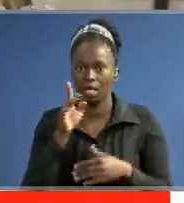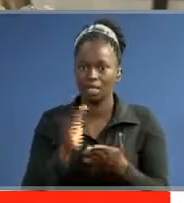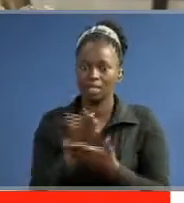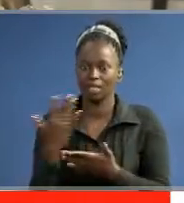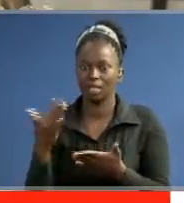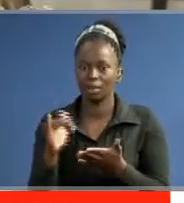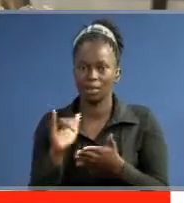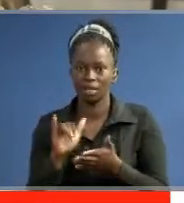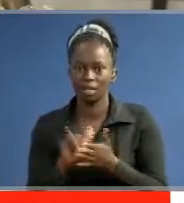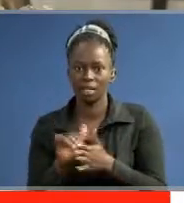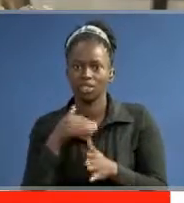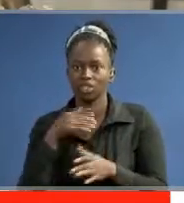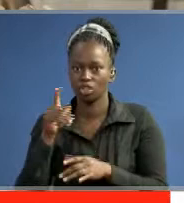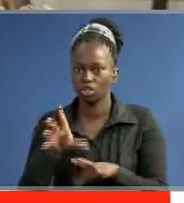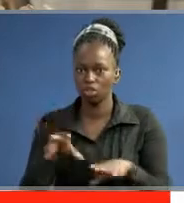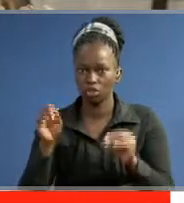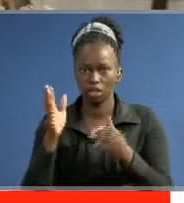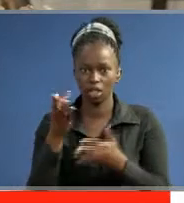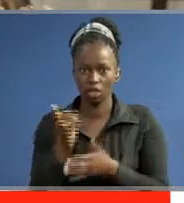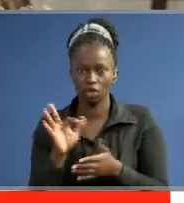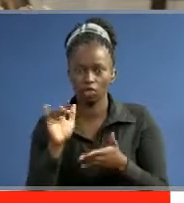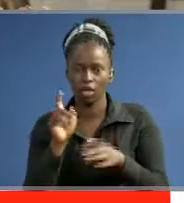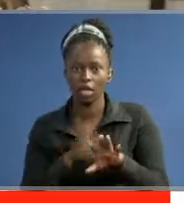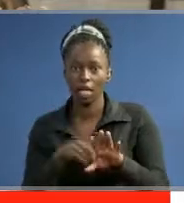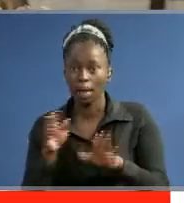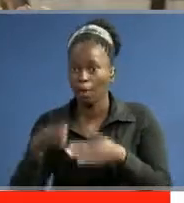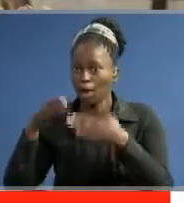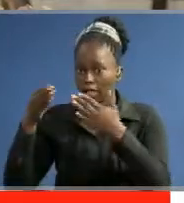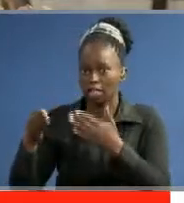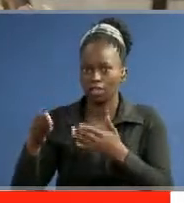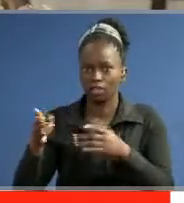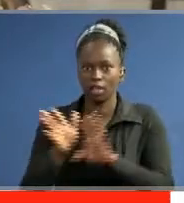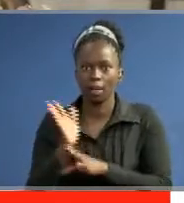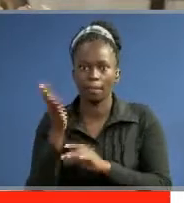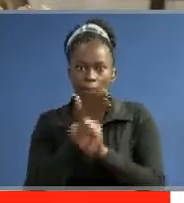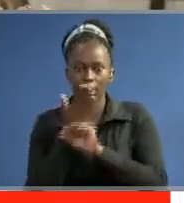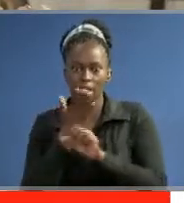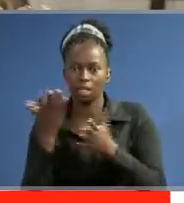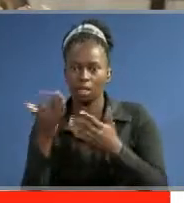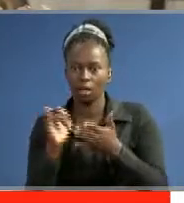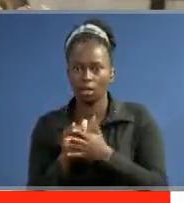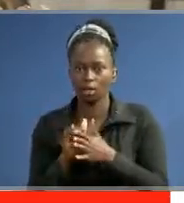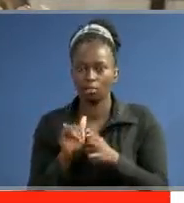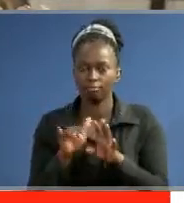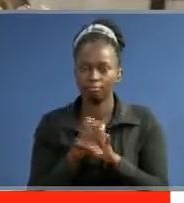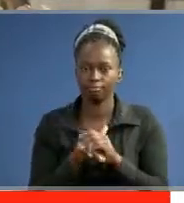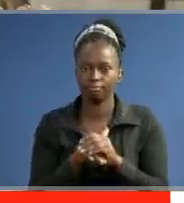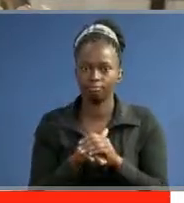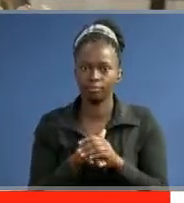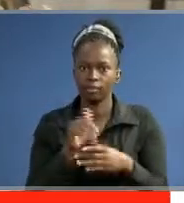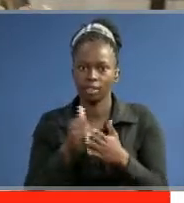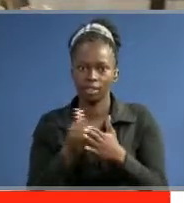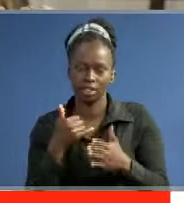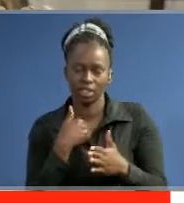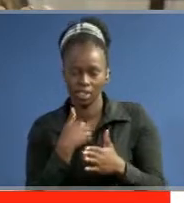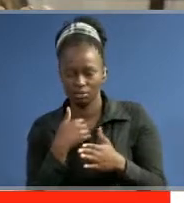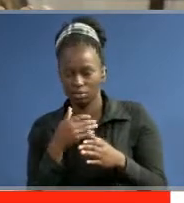of the things that you need to take care of when you are purchasing your meat. First, as you can see on our carcass here, it has a